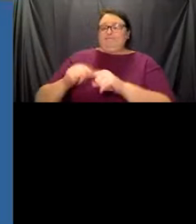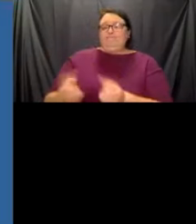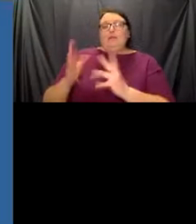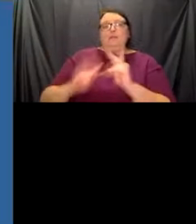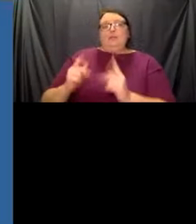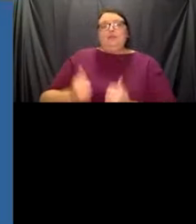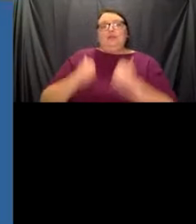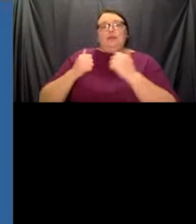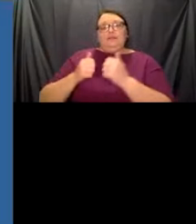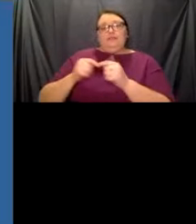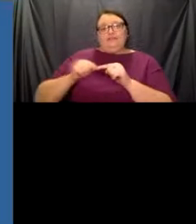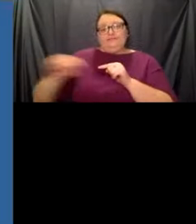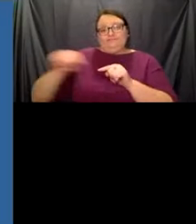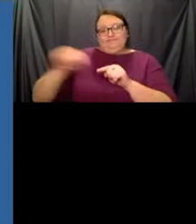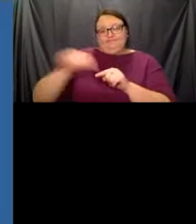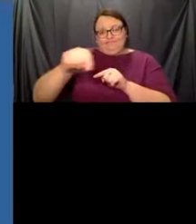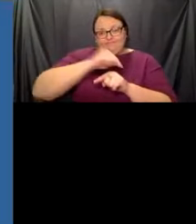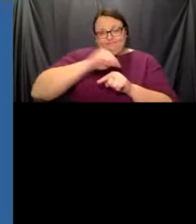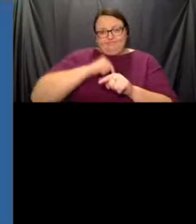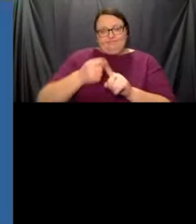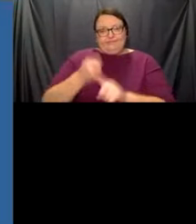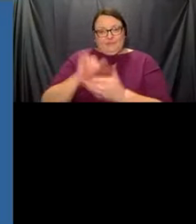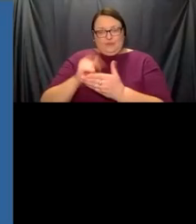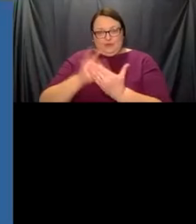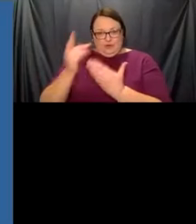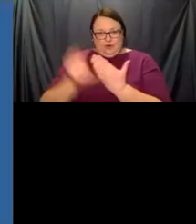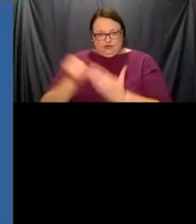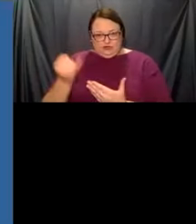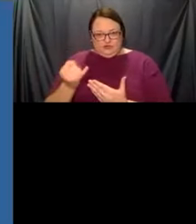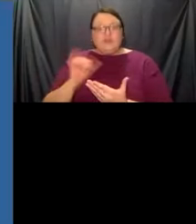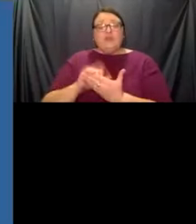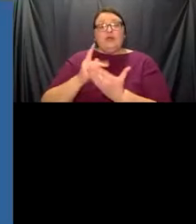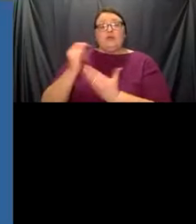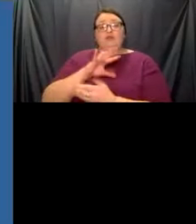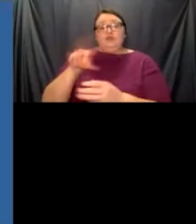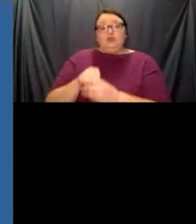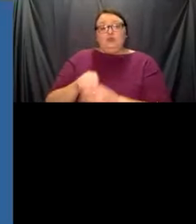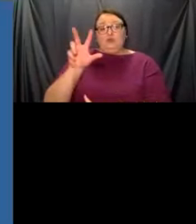of the project. So that project accounted for